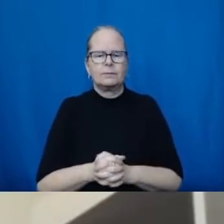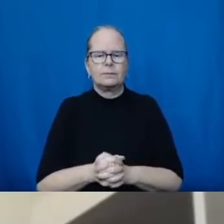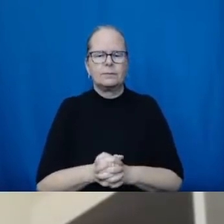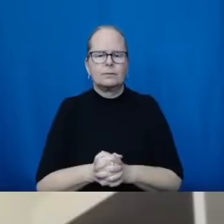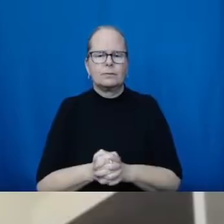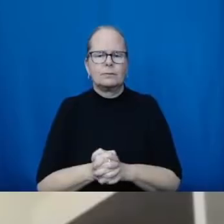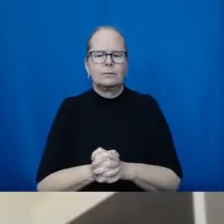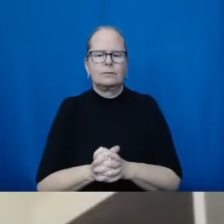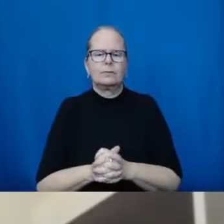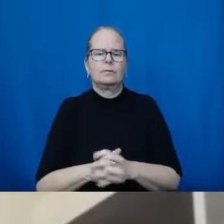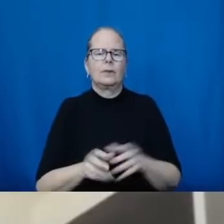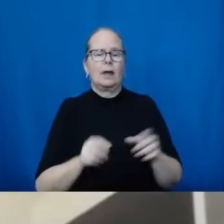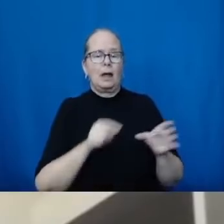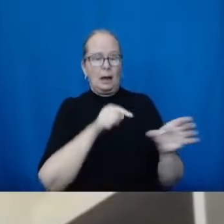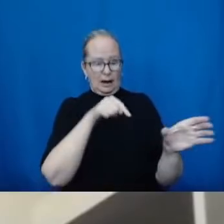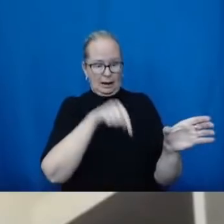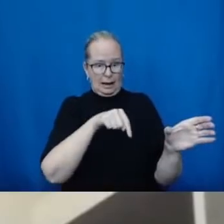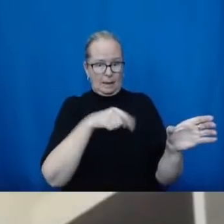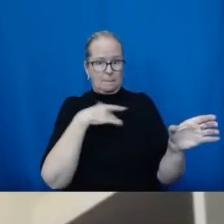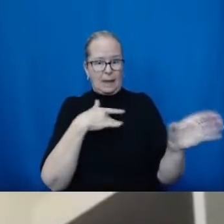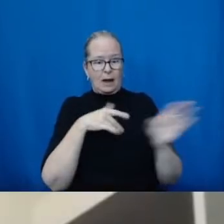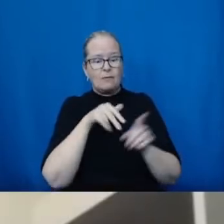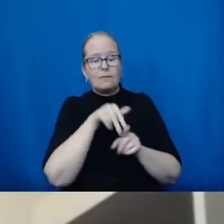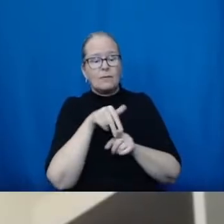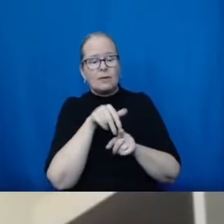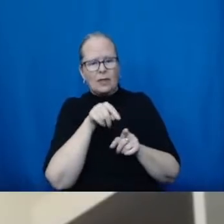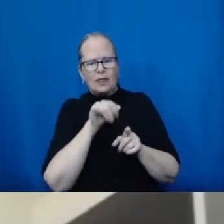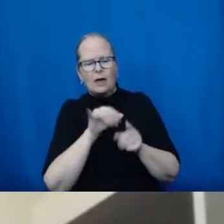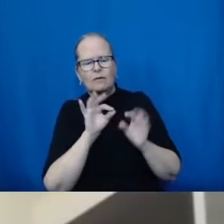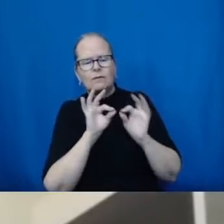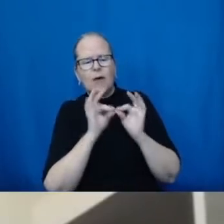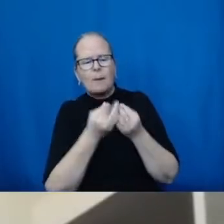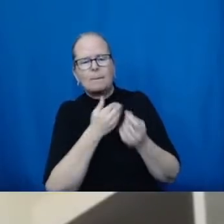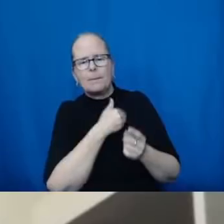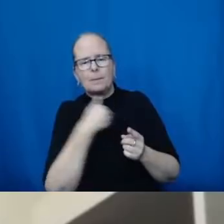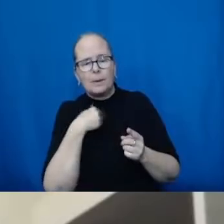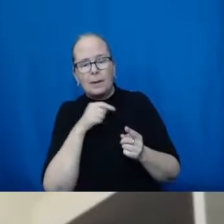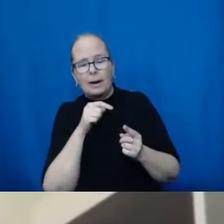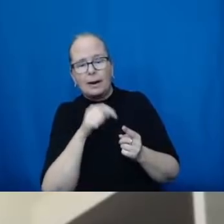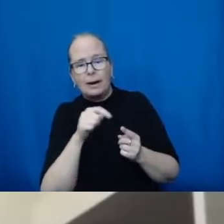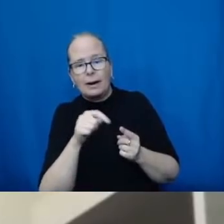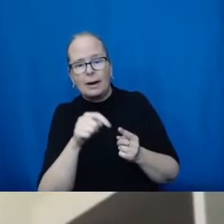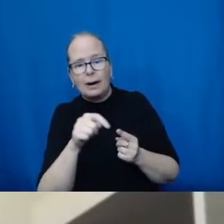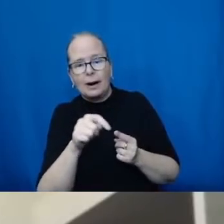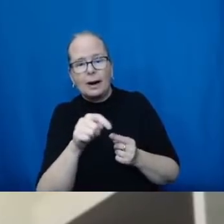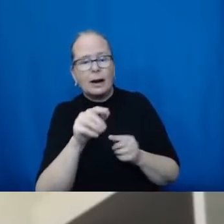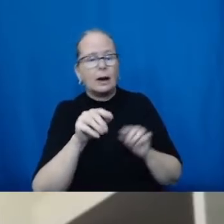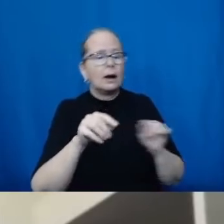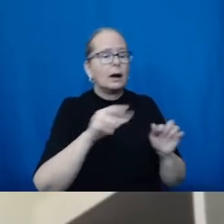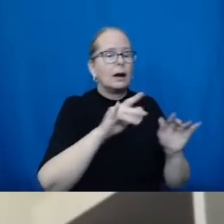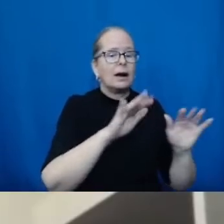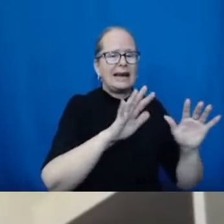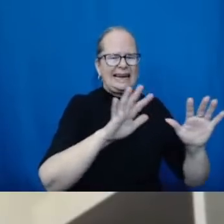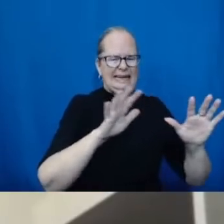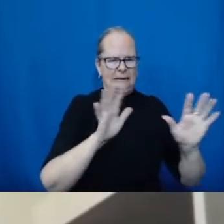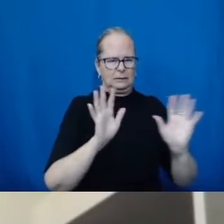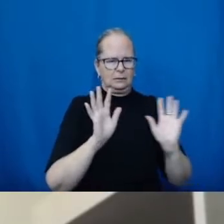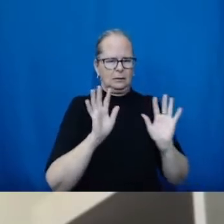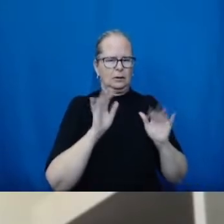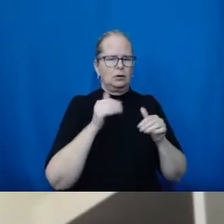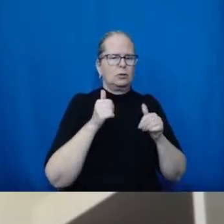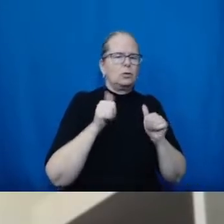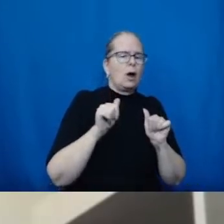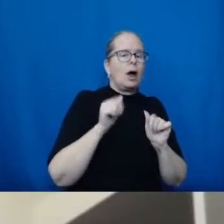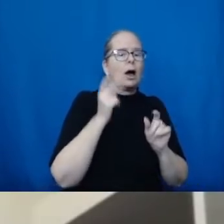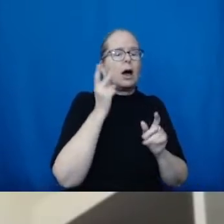the most vocal, extreme people and reach out to them. And what you want to do is identify the source or the type of